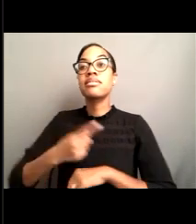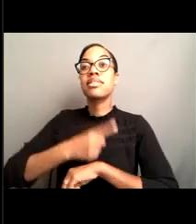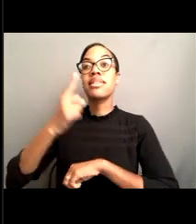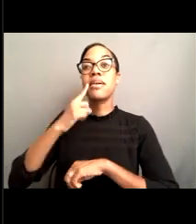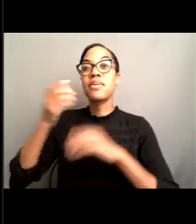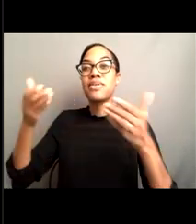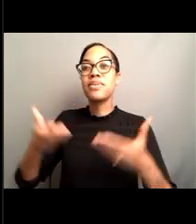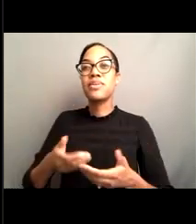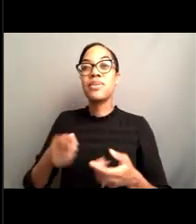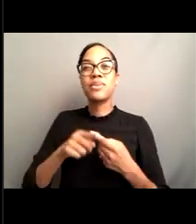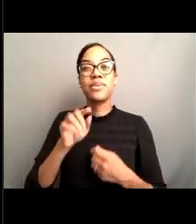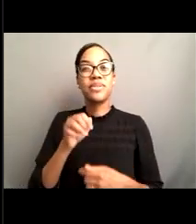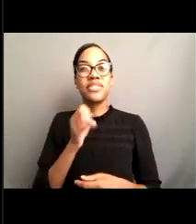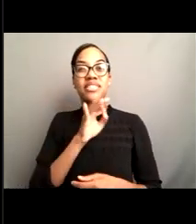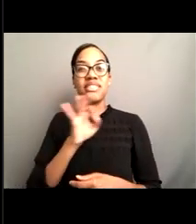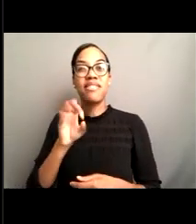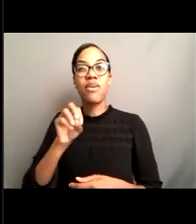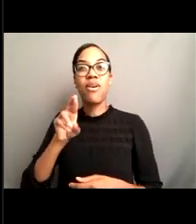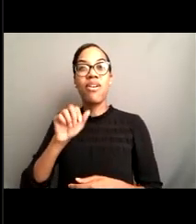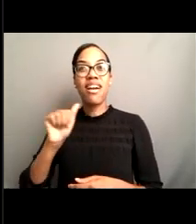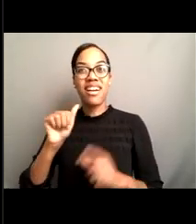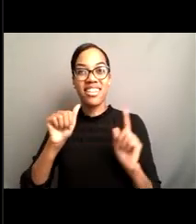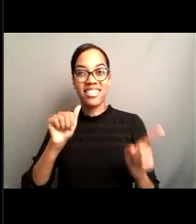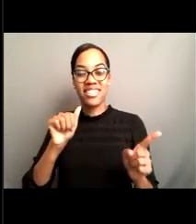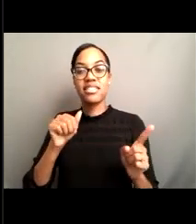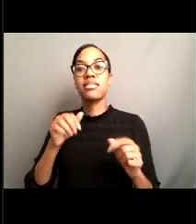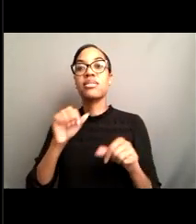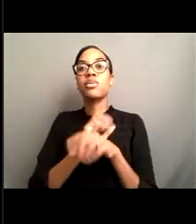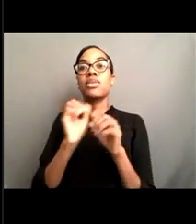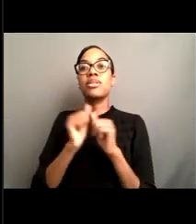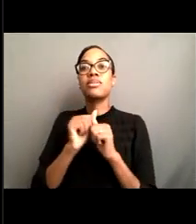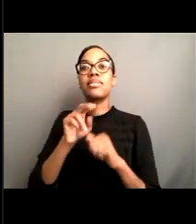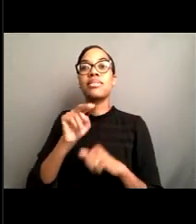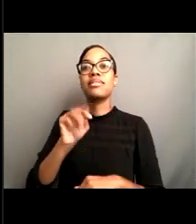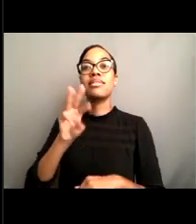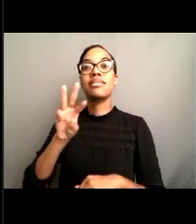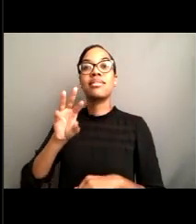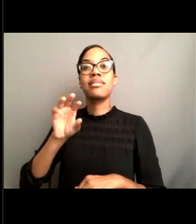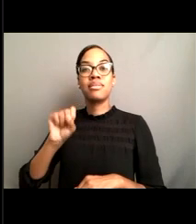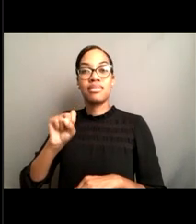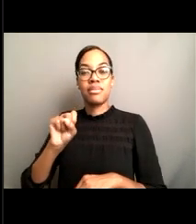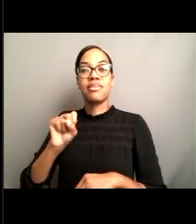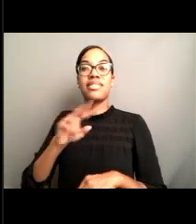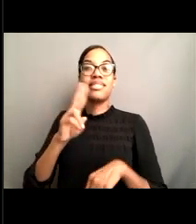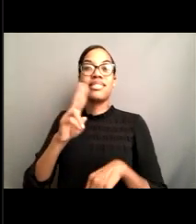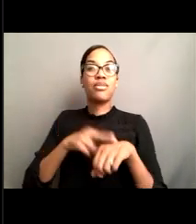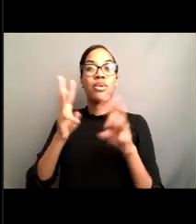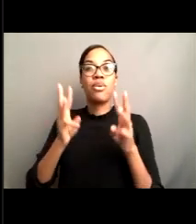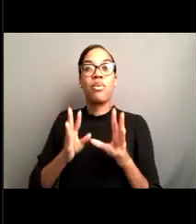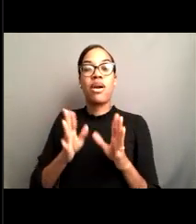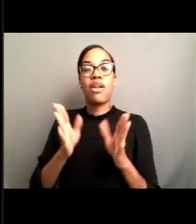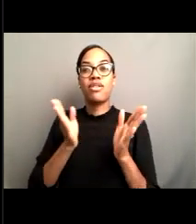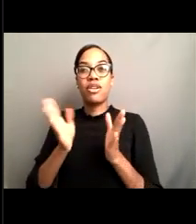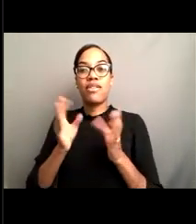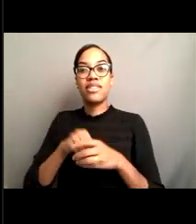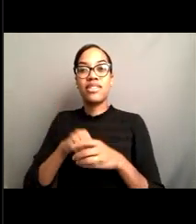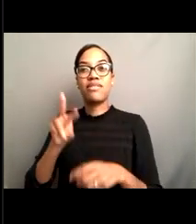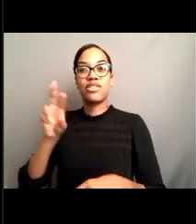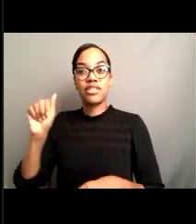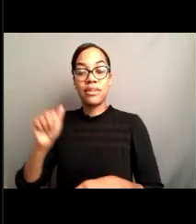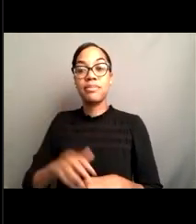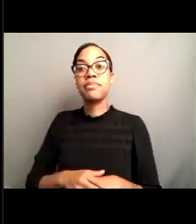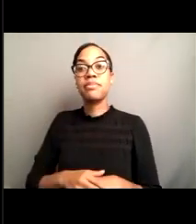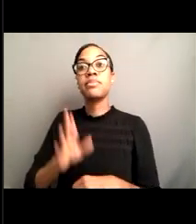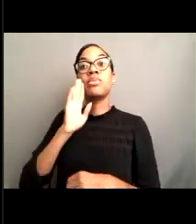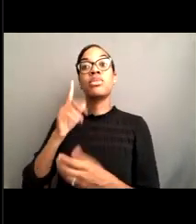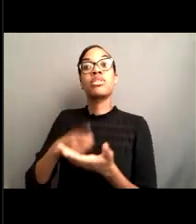you to my good friend, Jeff Orrock, with the National Weather Service in Wakefield, Virginia. While we're going to be talking about weather balloons today,